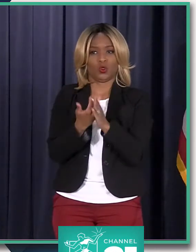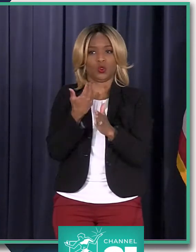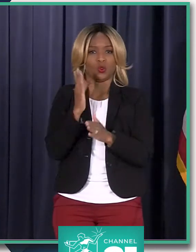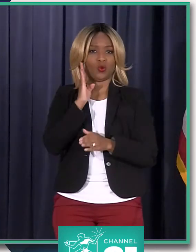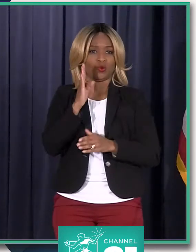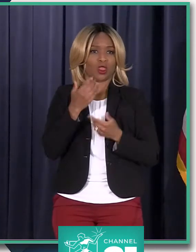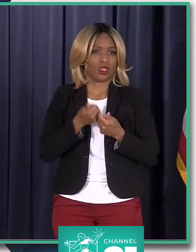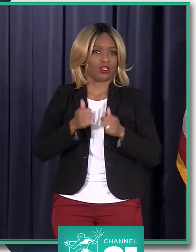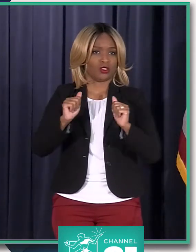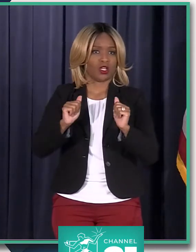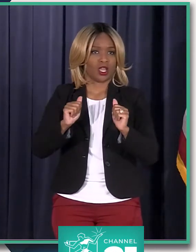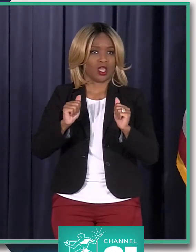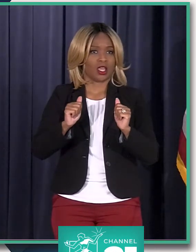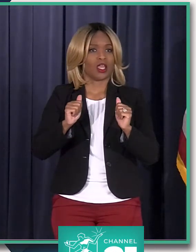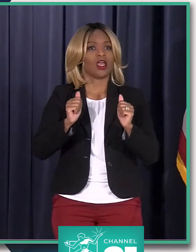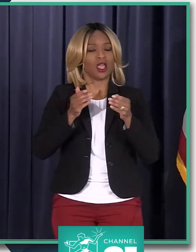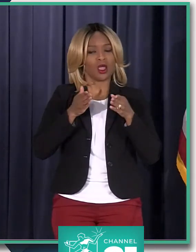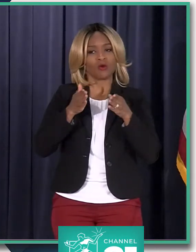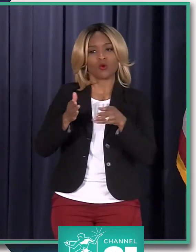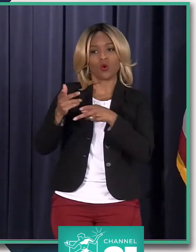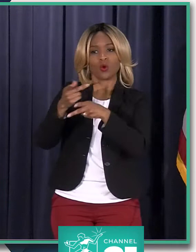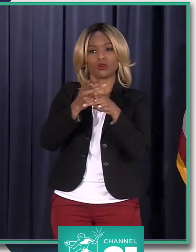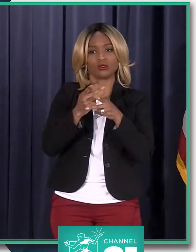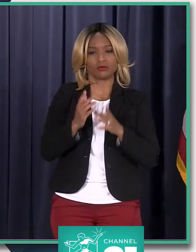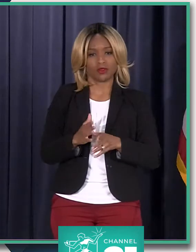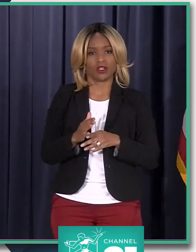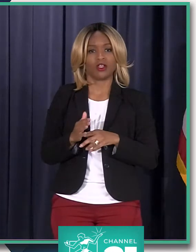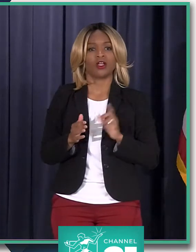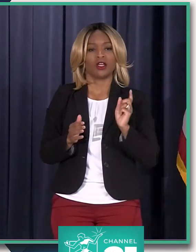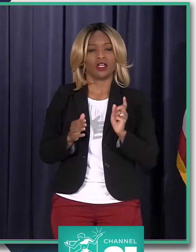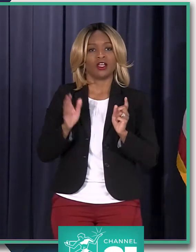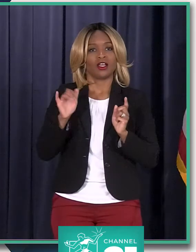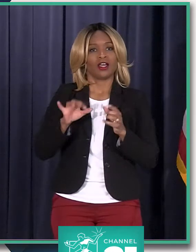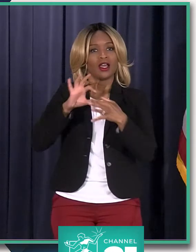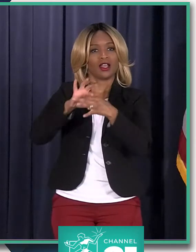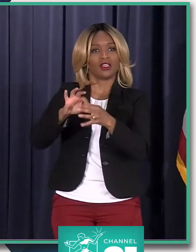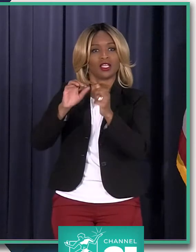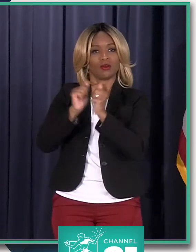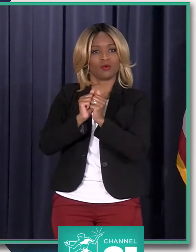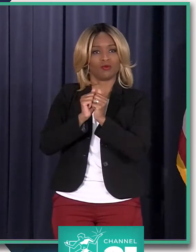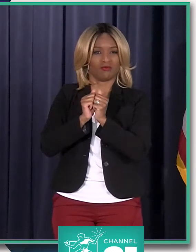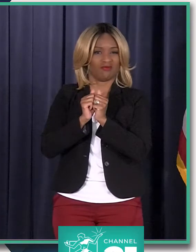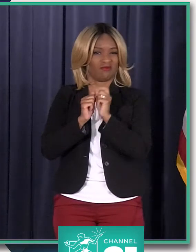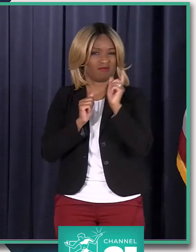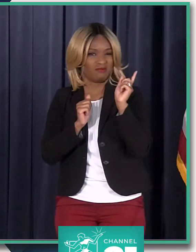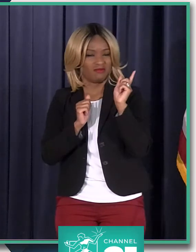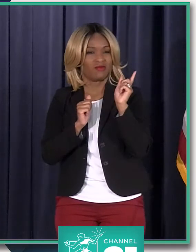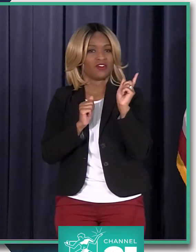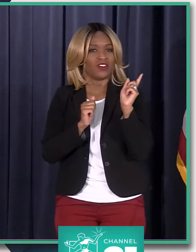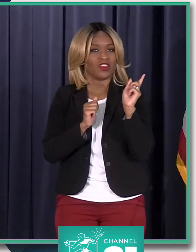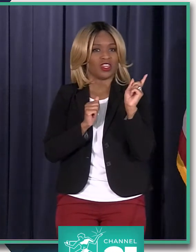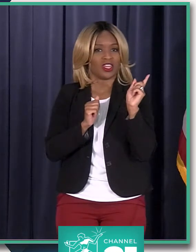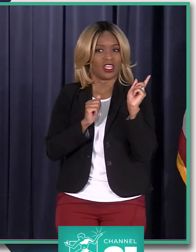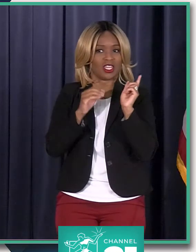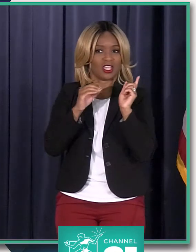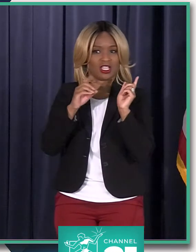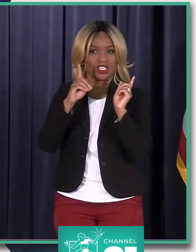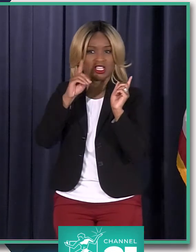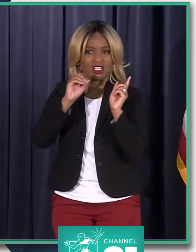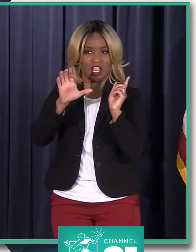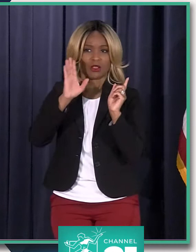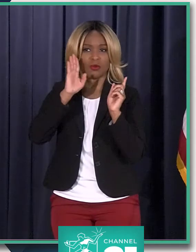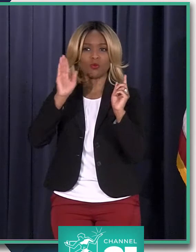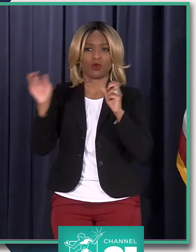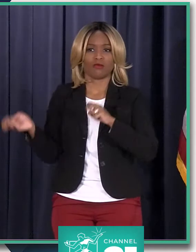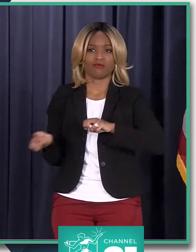The road supervisors that I told you about, they're going to be linked into this portion of this document that we're going to be putting on the